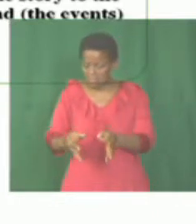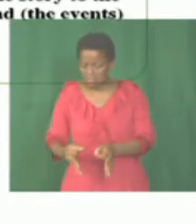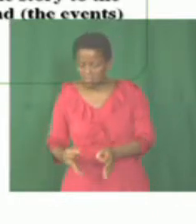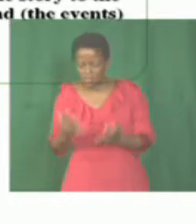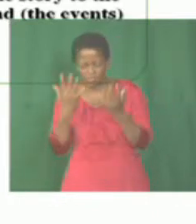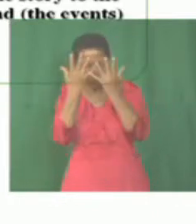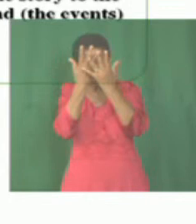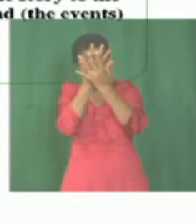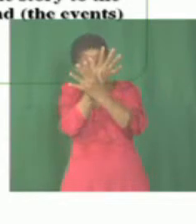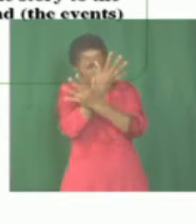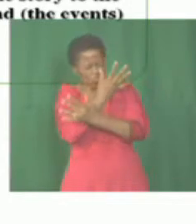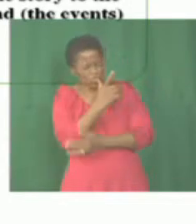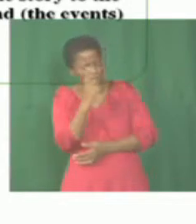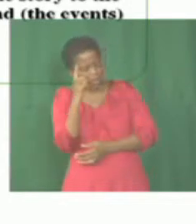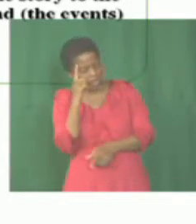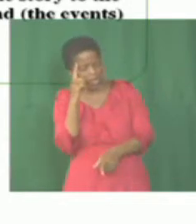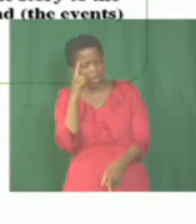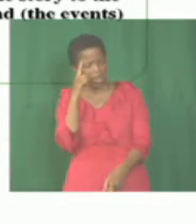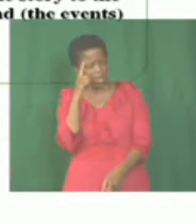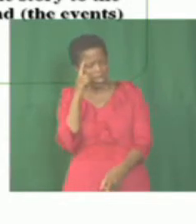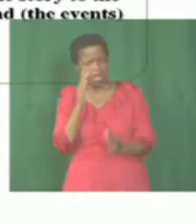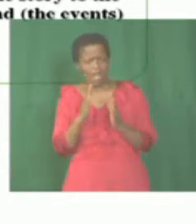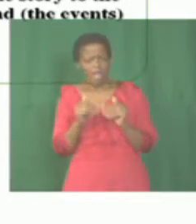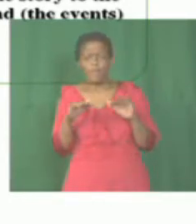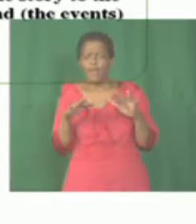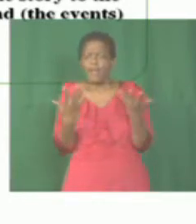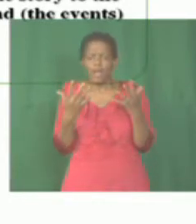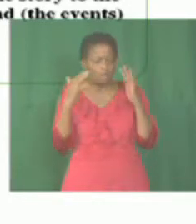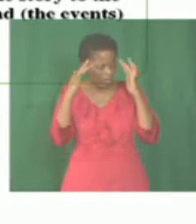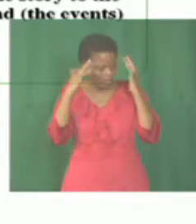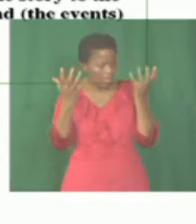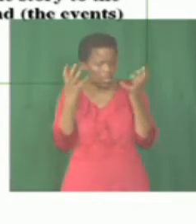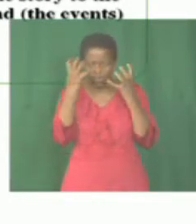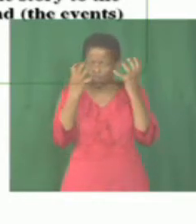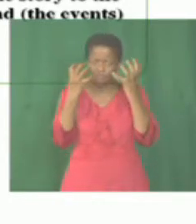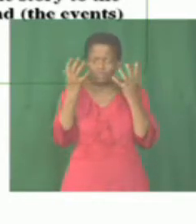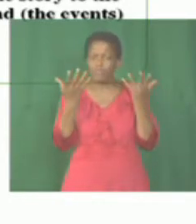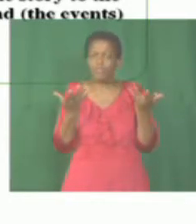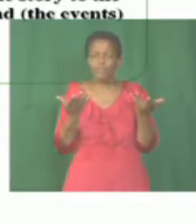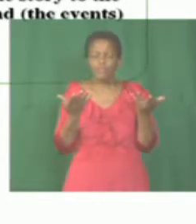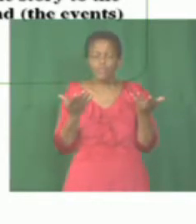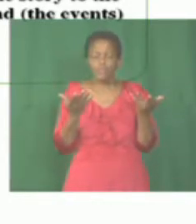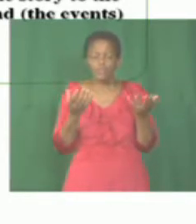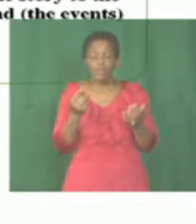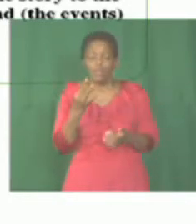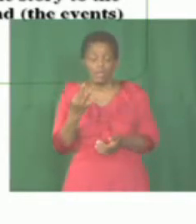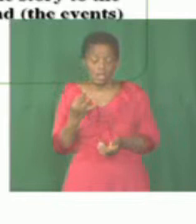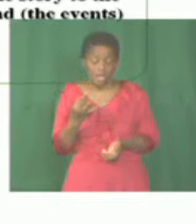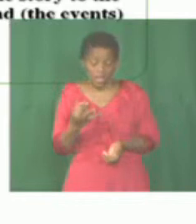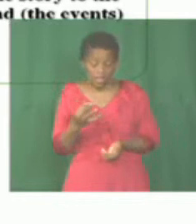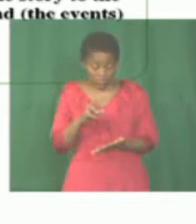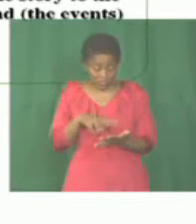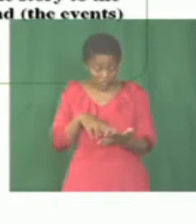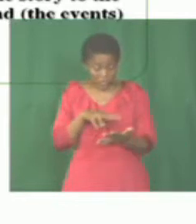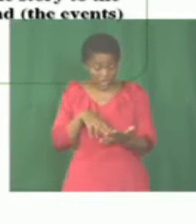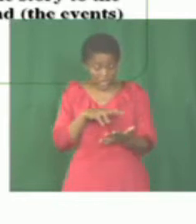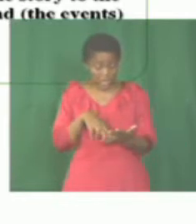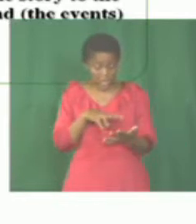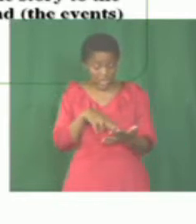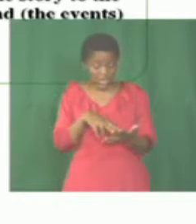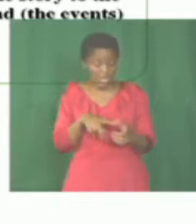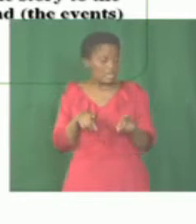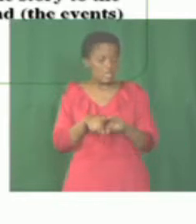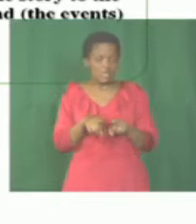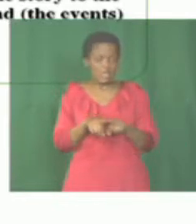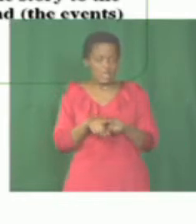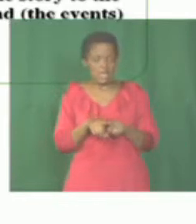cemetery in Hlangano. If you are reading the passage sitting down, you will end up standing up because you were worried what